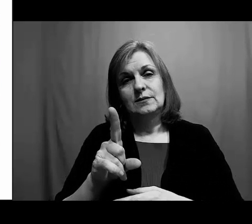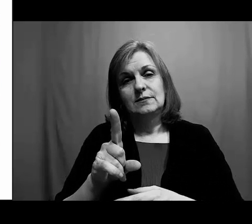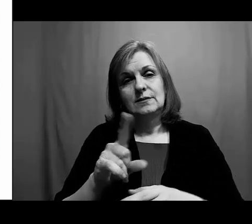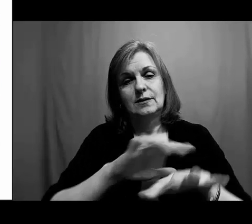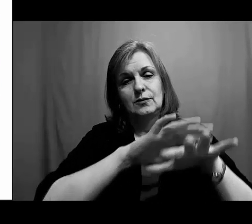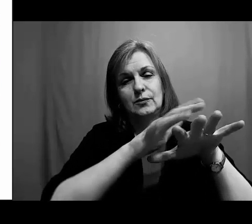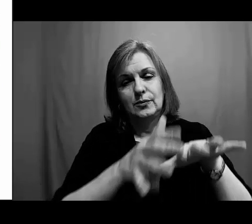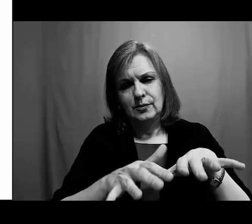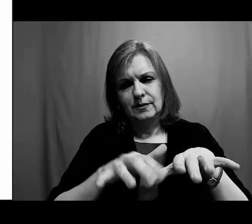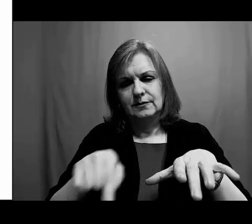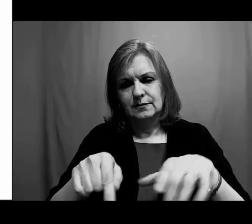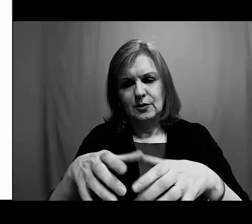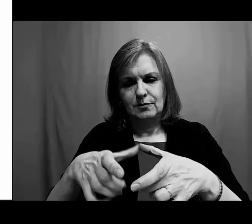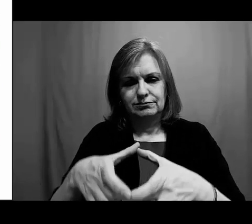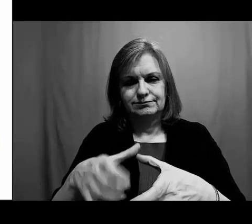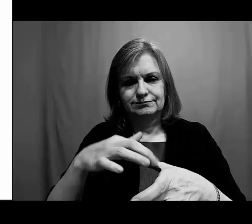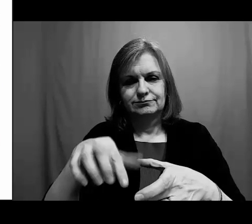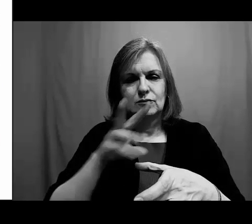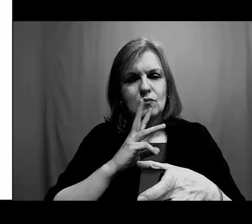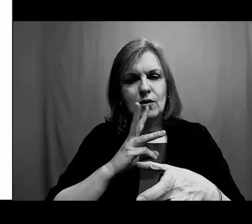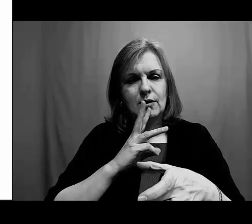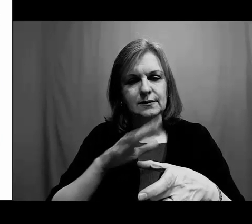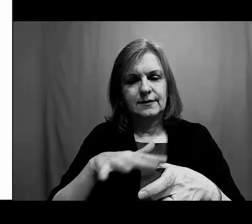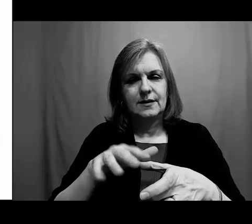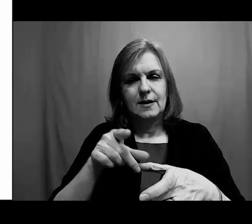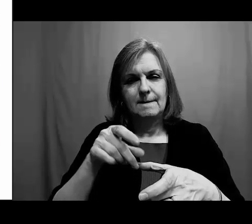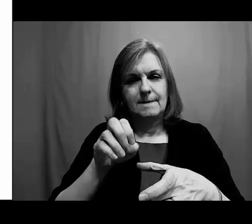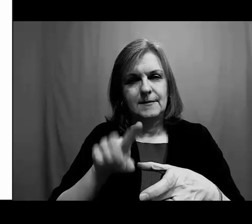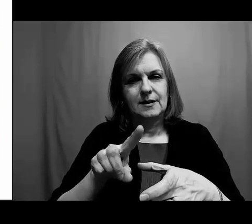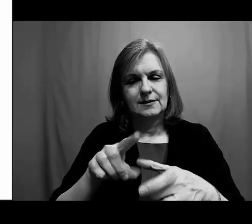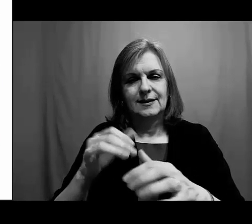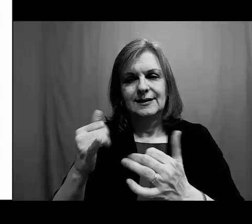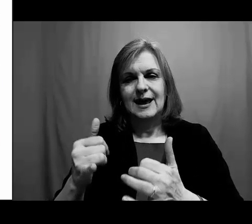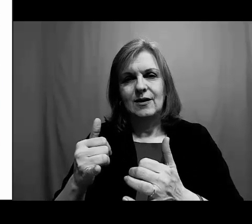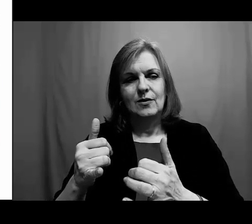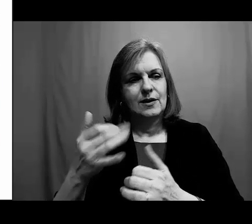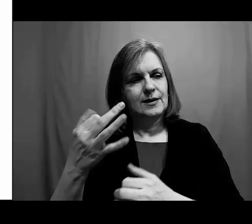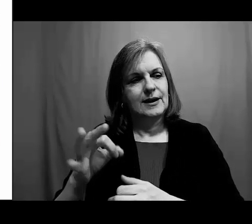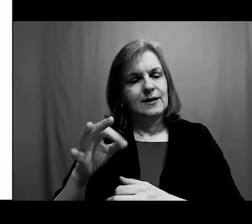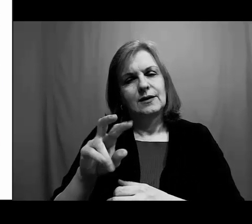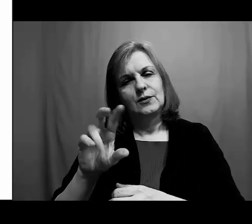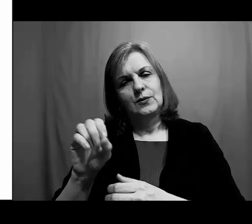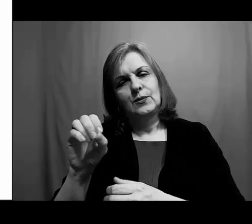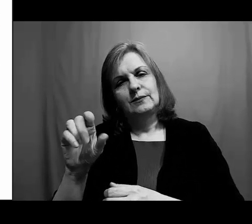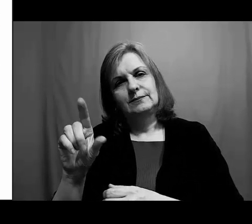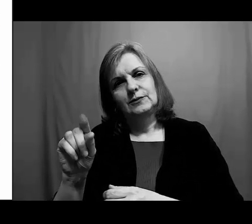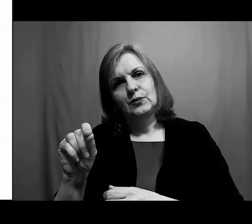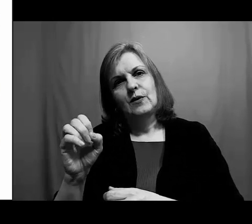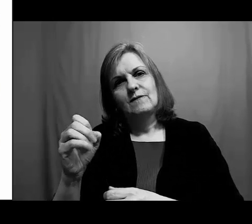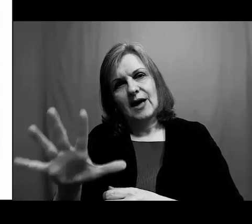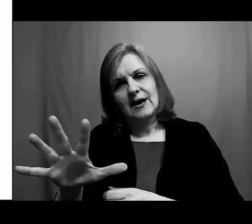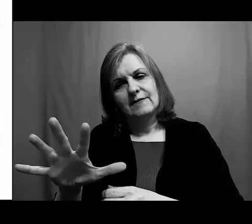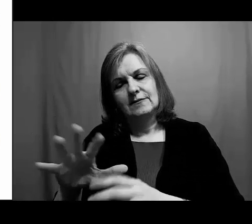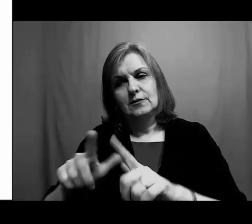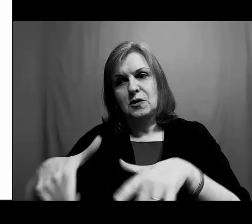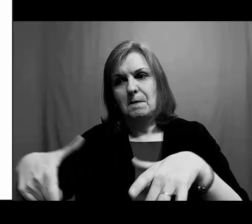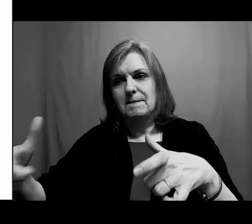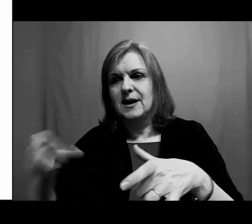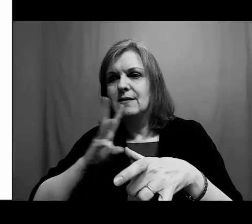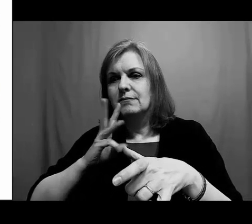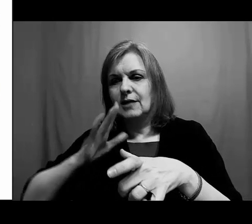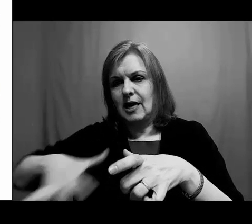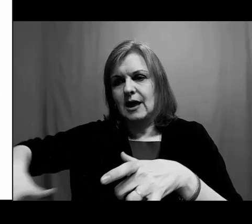1981, it's got a nice little pond. In 2005, it's got a lake now, right? This is